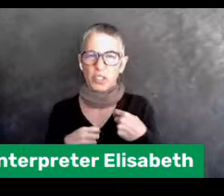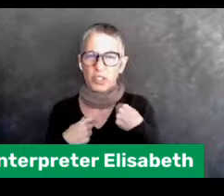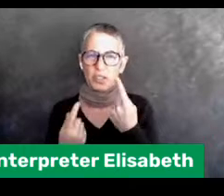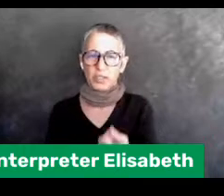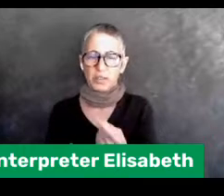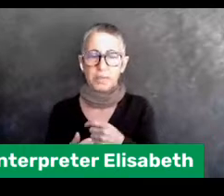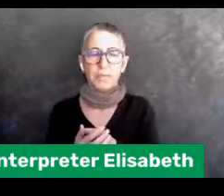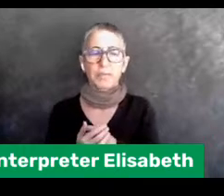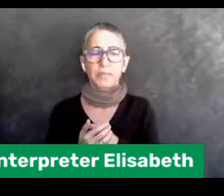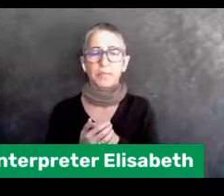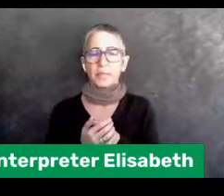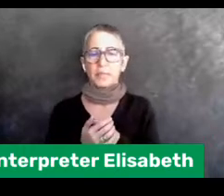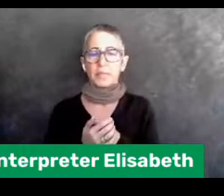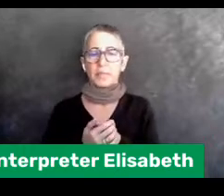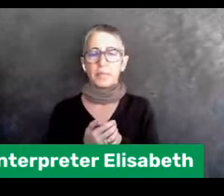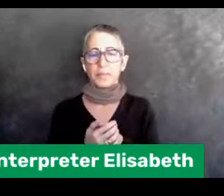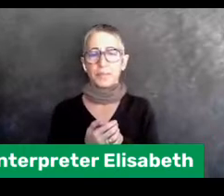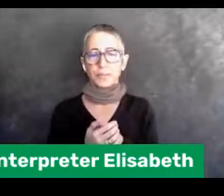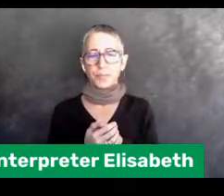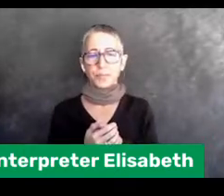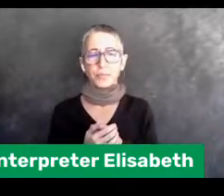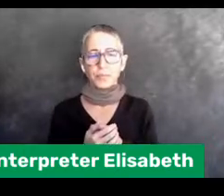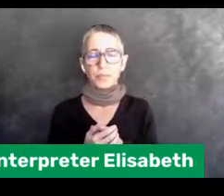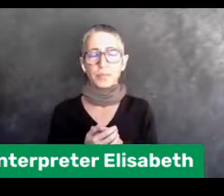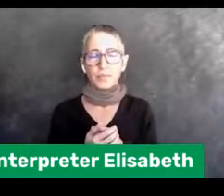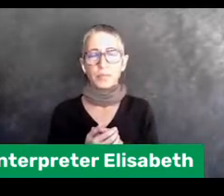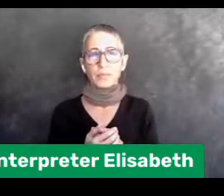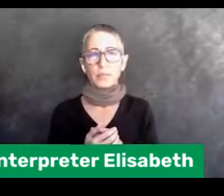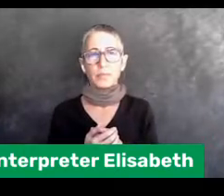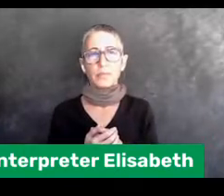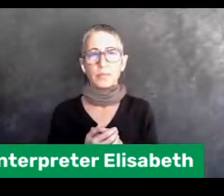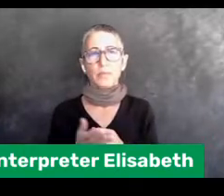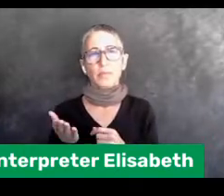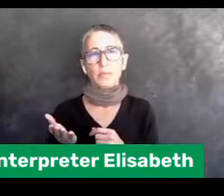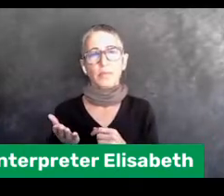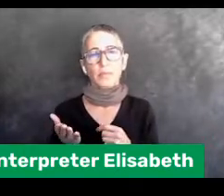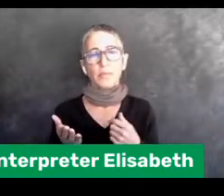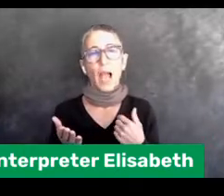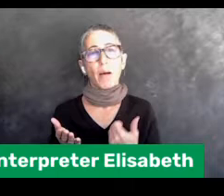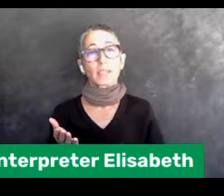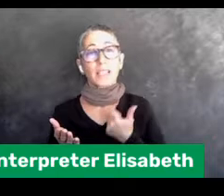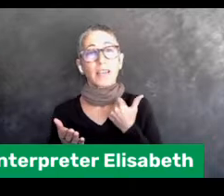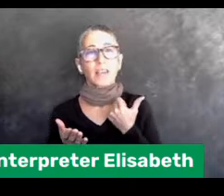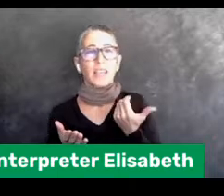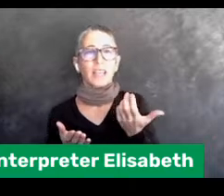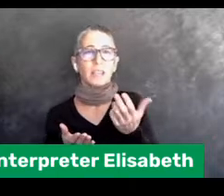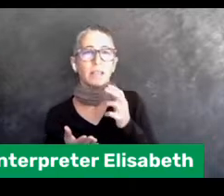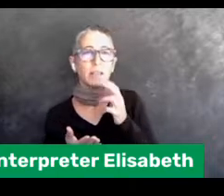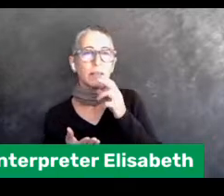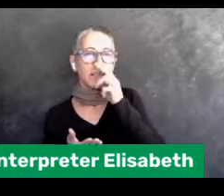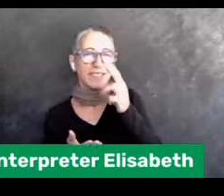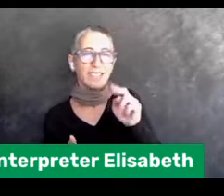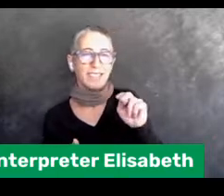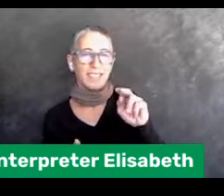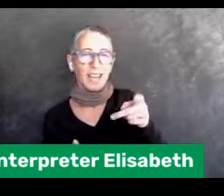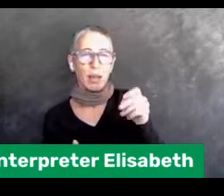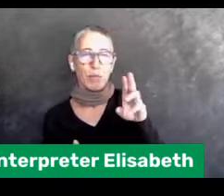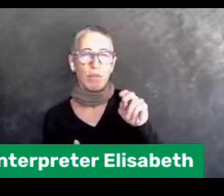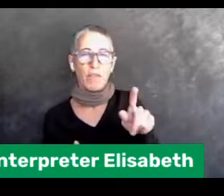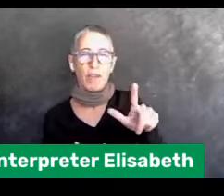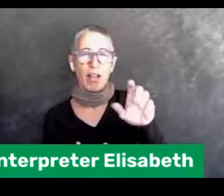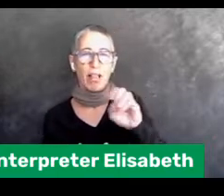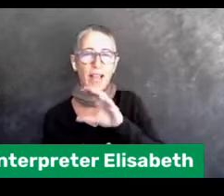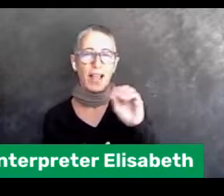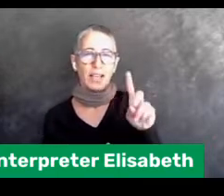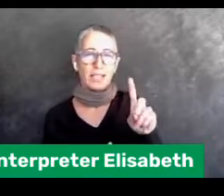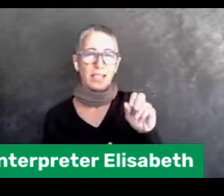from the suburbs, I was living in Lyle, so like a Naperville area, and also Darien. It's